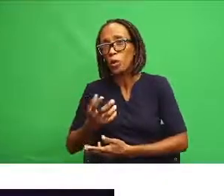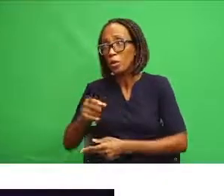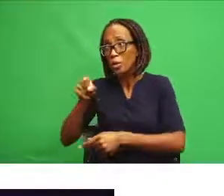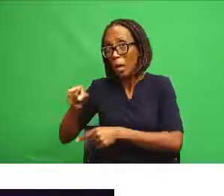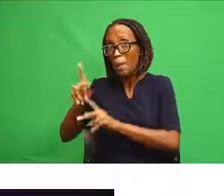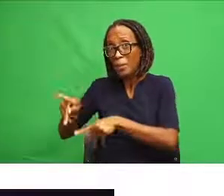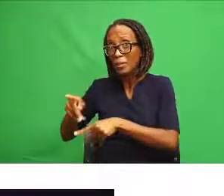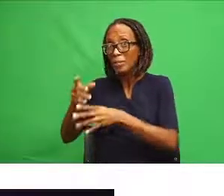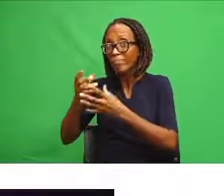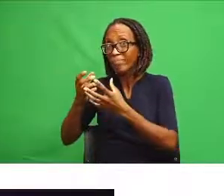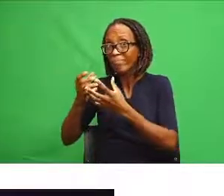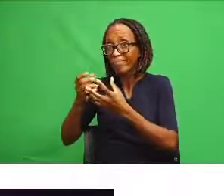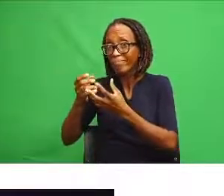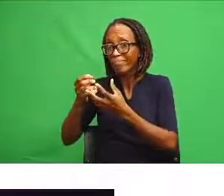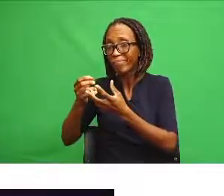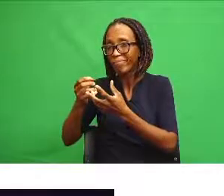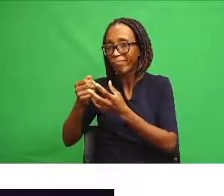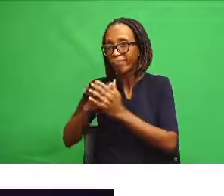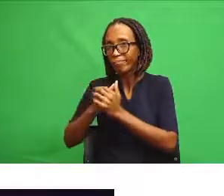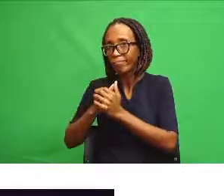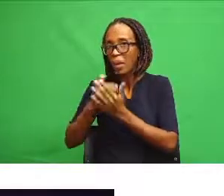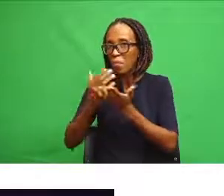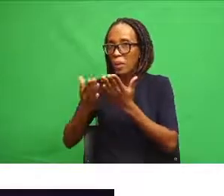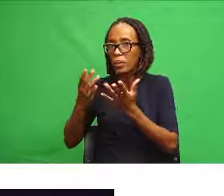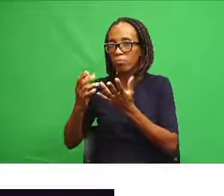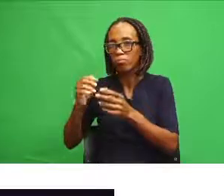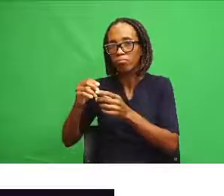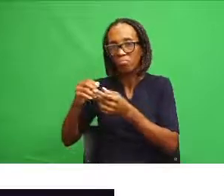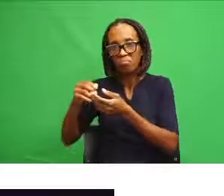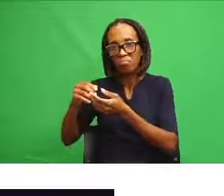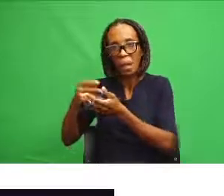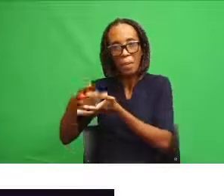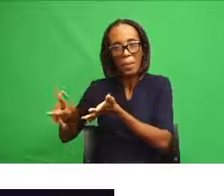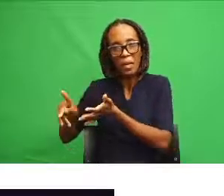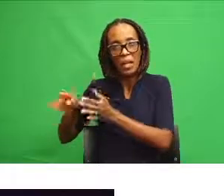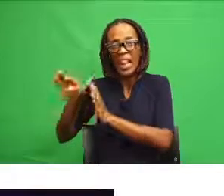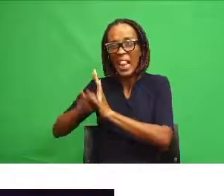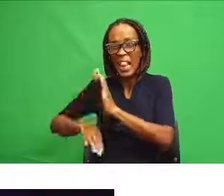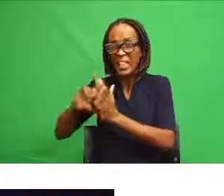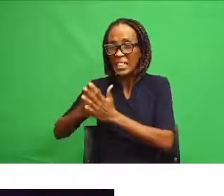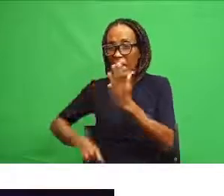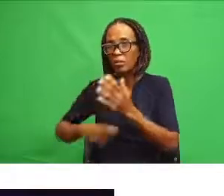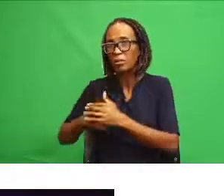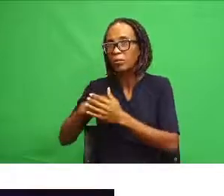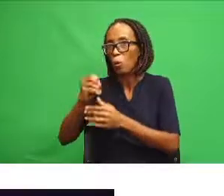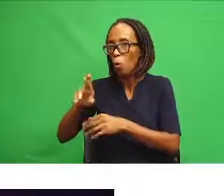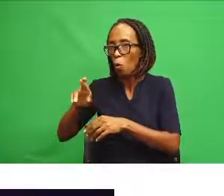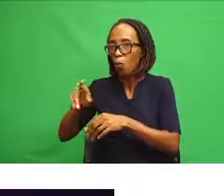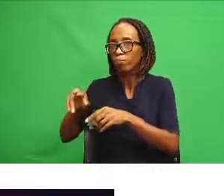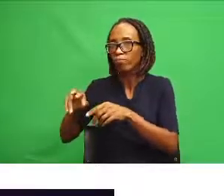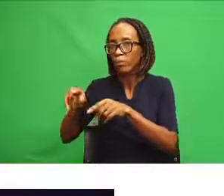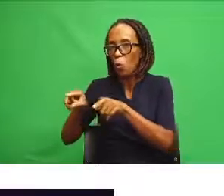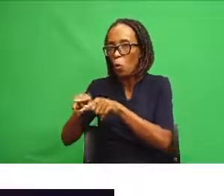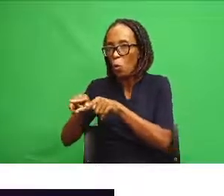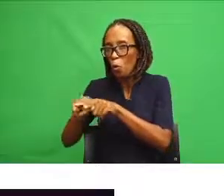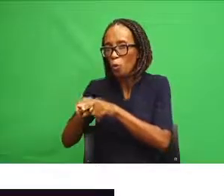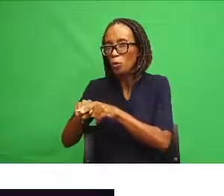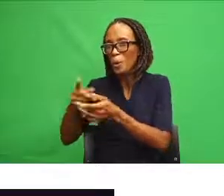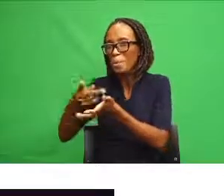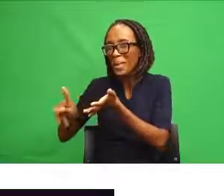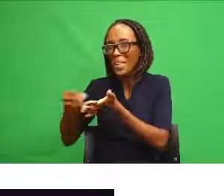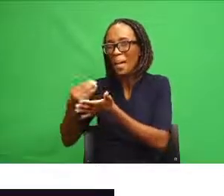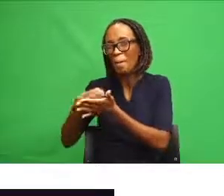wanted to benefit in a tax-efficient manner, in a timely manner, and with the